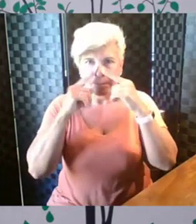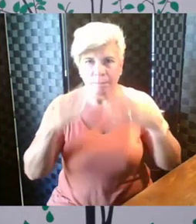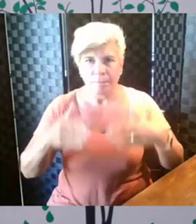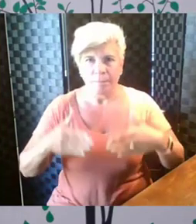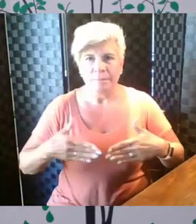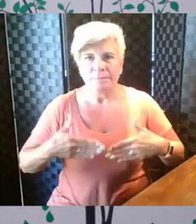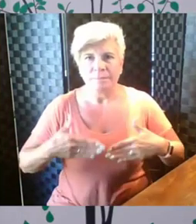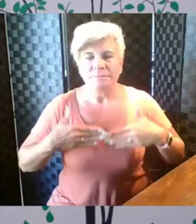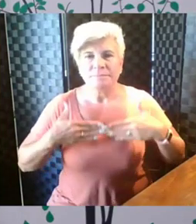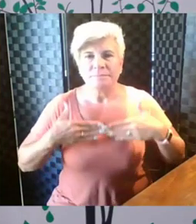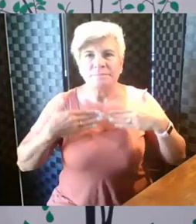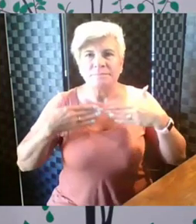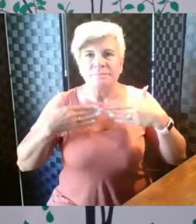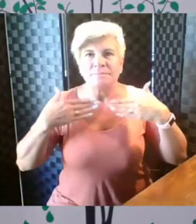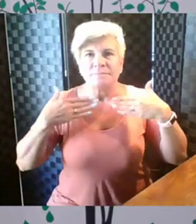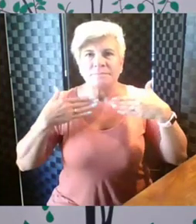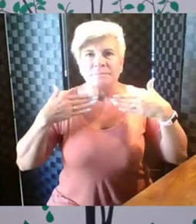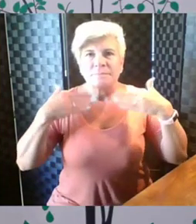in,